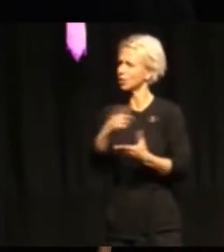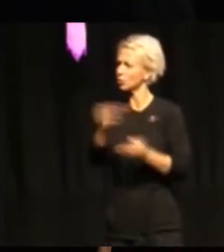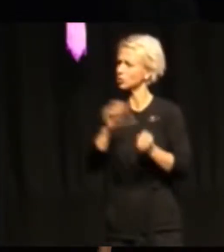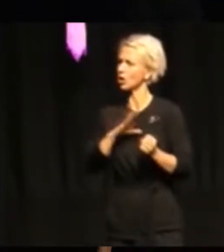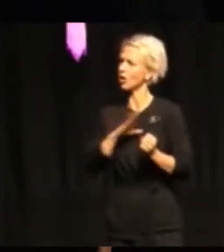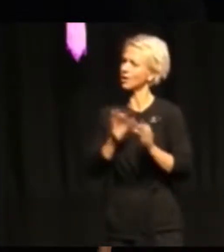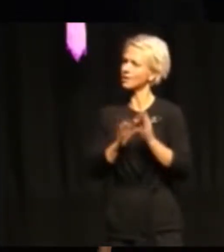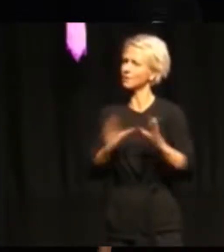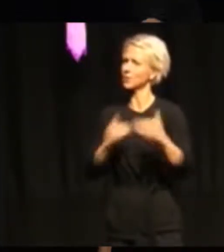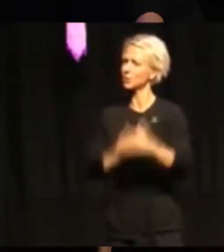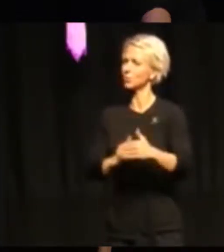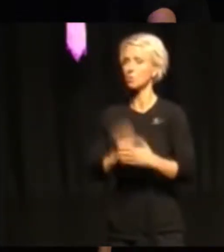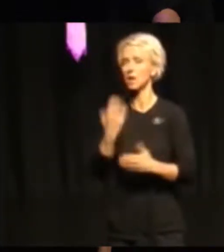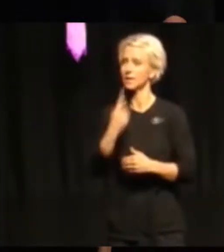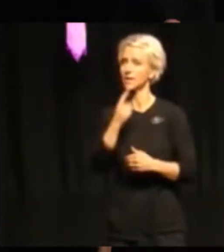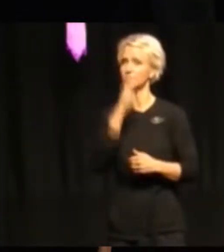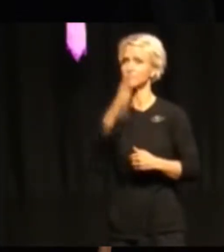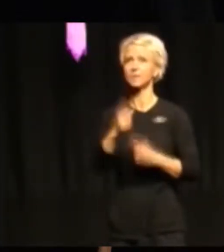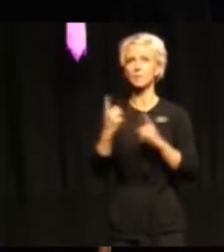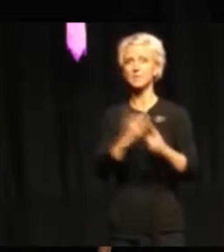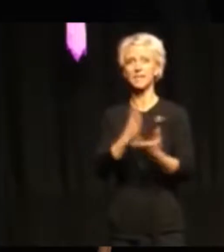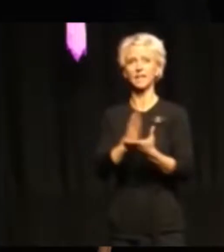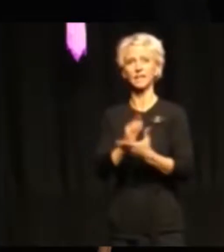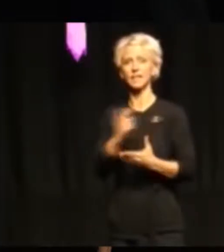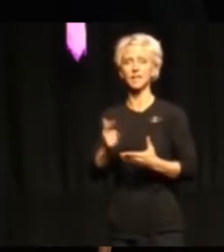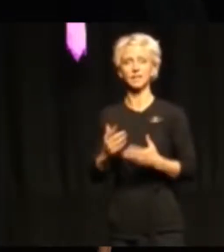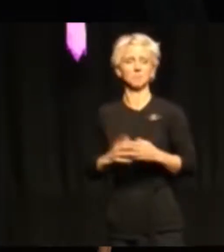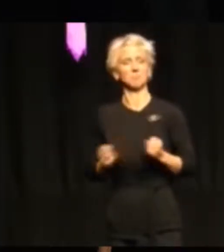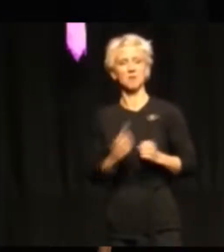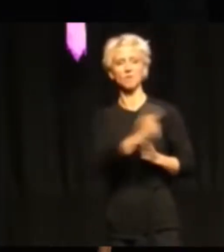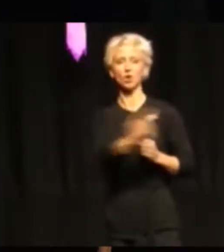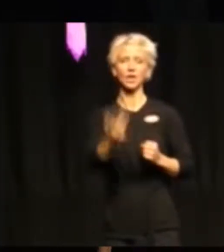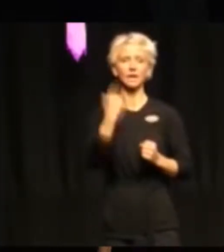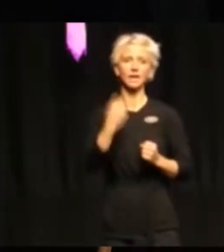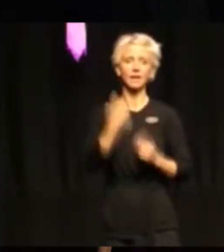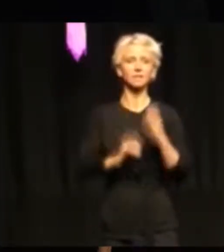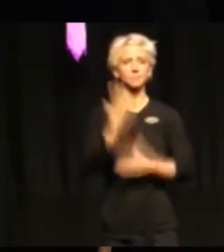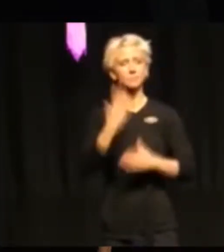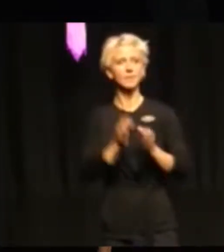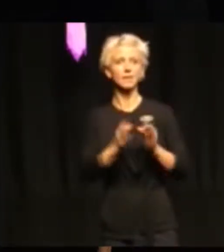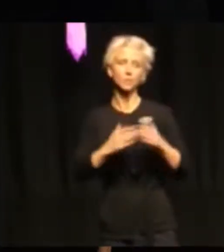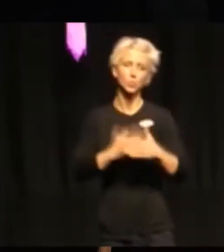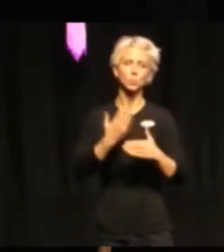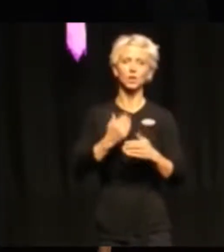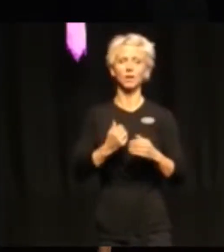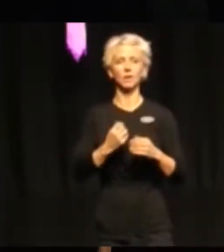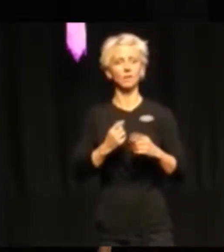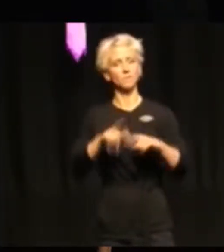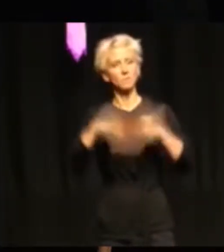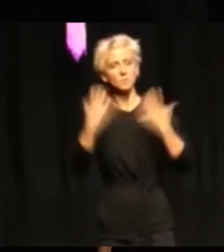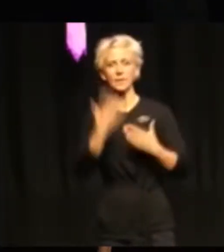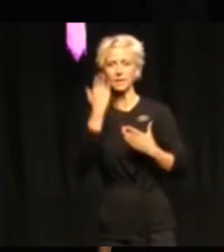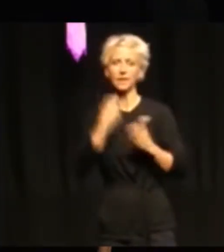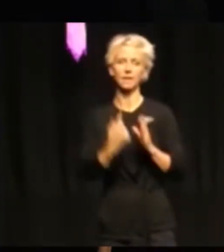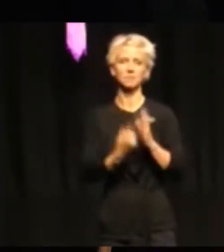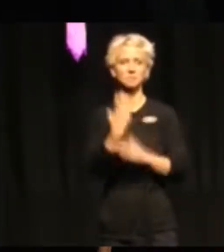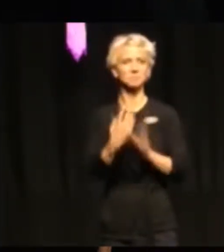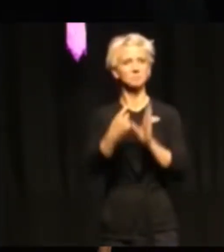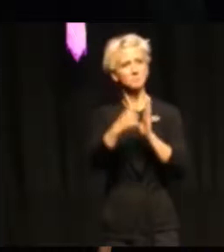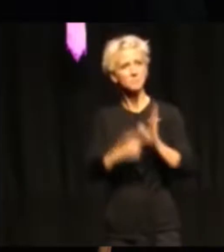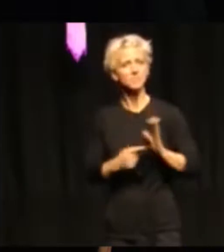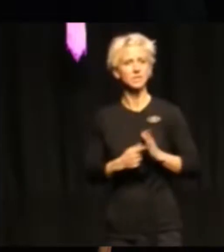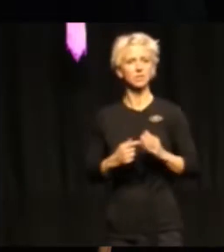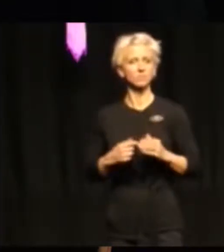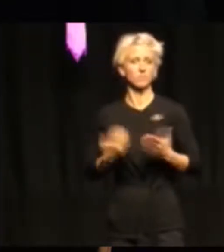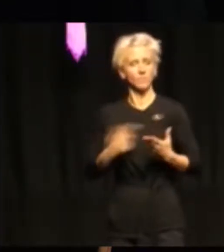They could say anything was a human right. It's up to them. They're the ones defining. They're the ones creating the laws, the rules. What are we saying is the right of